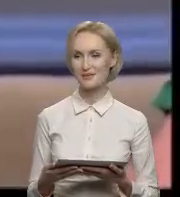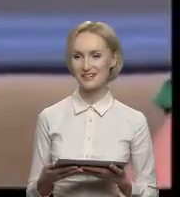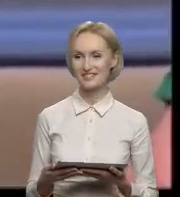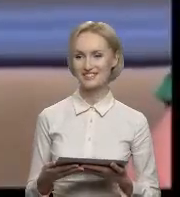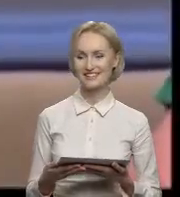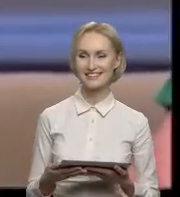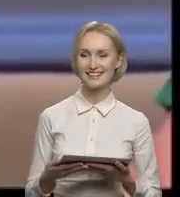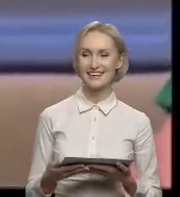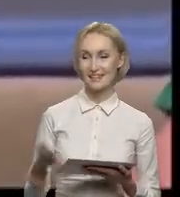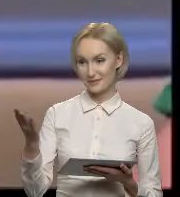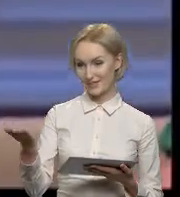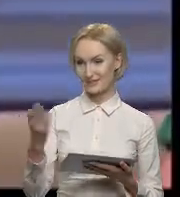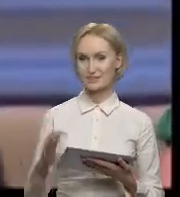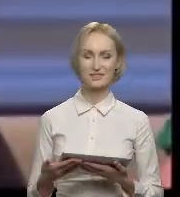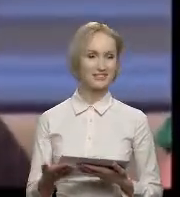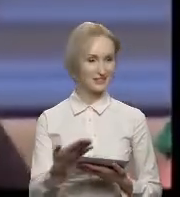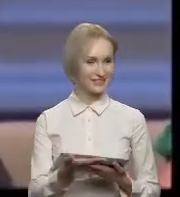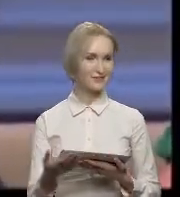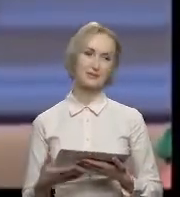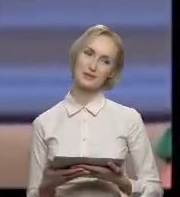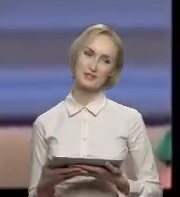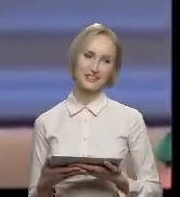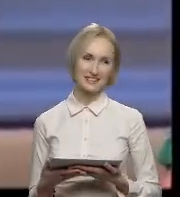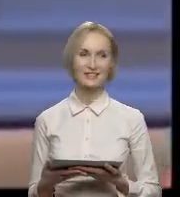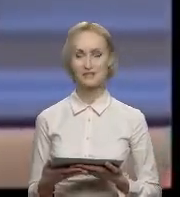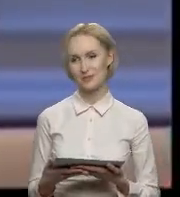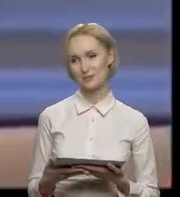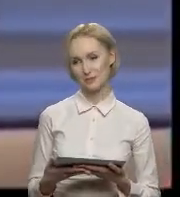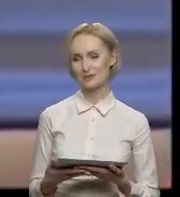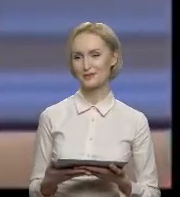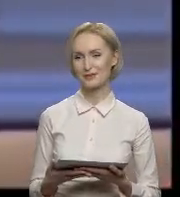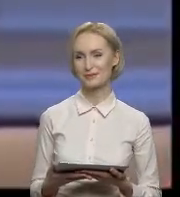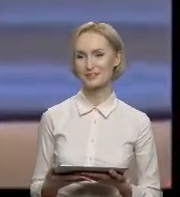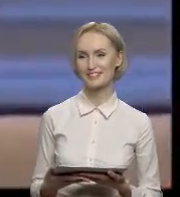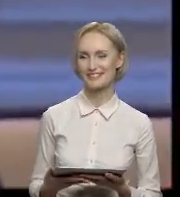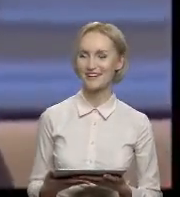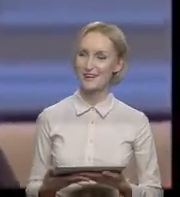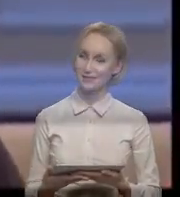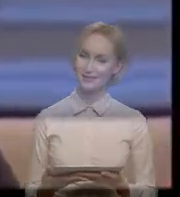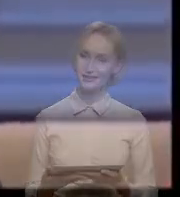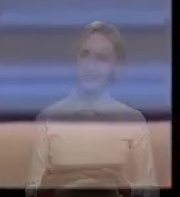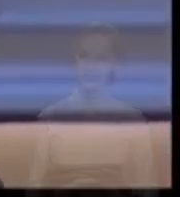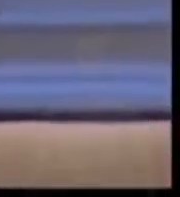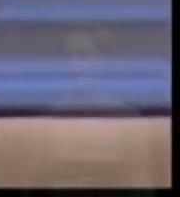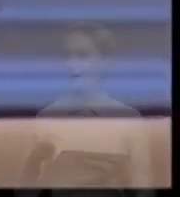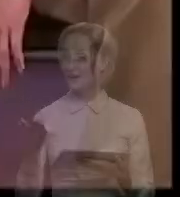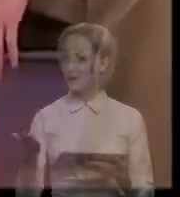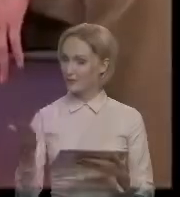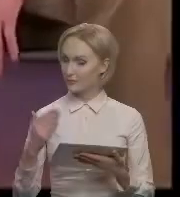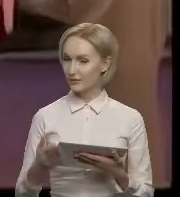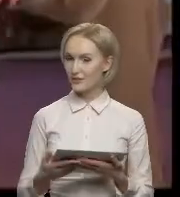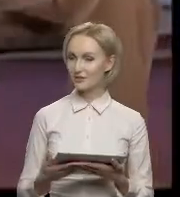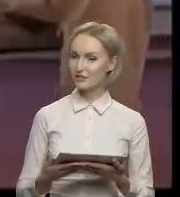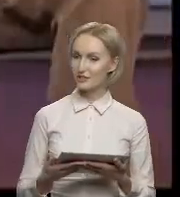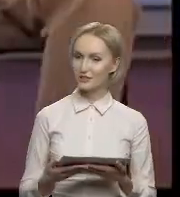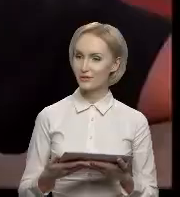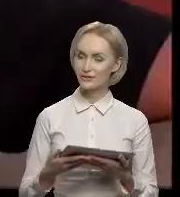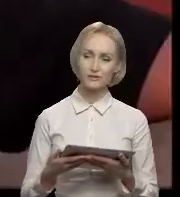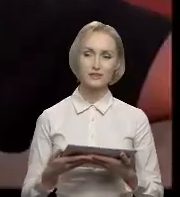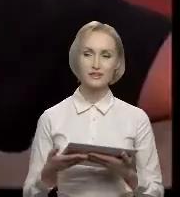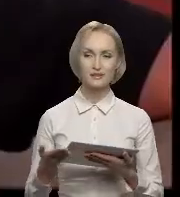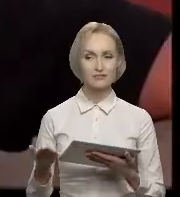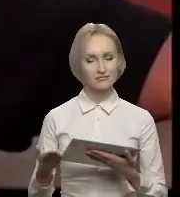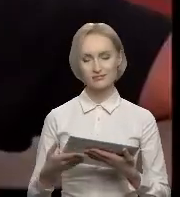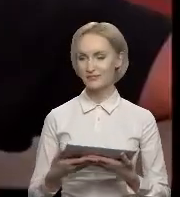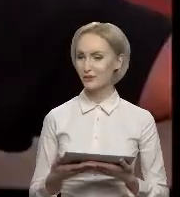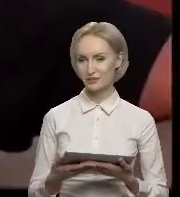seen it. Are you serious? You went, okay, when Devin left us, and we had to understand my friend sleep with him for us to stay.